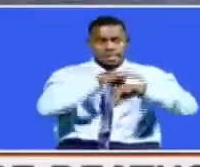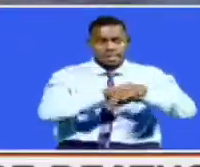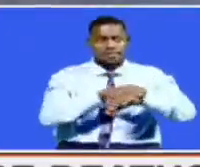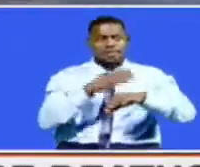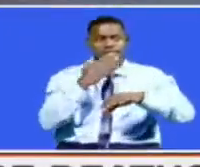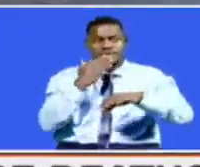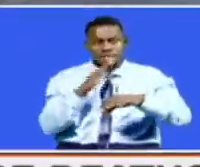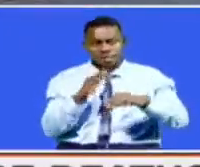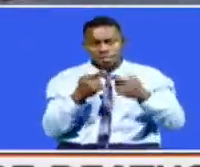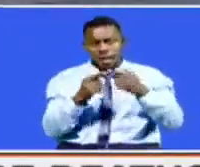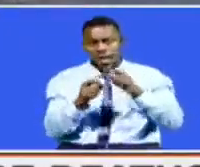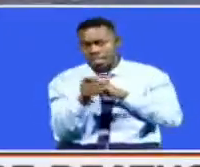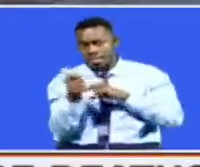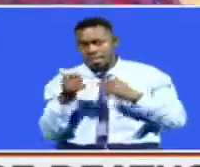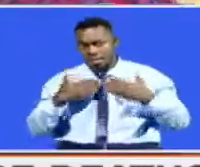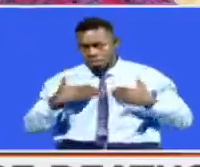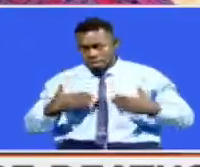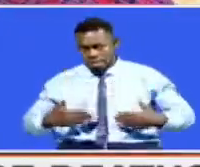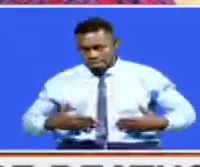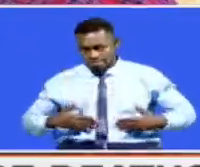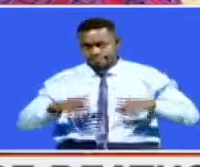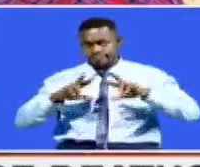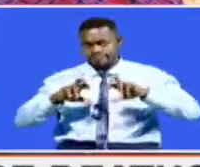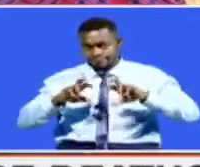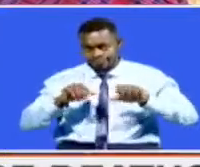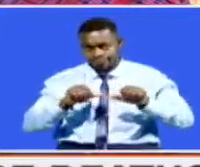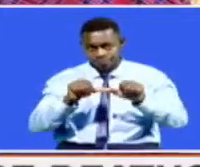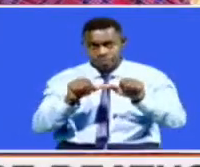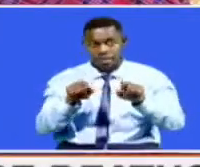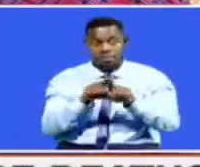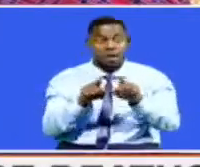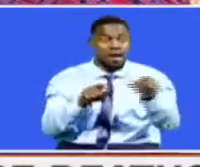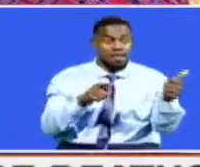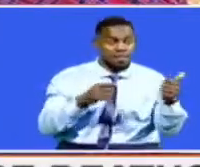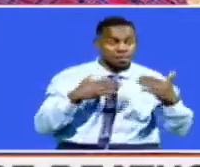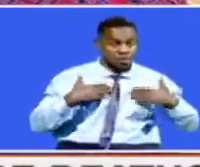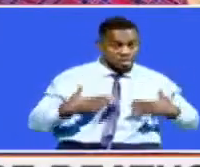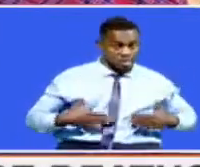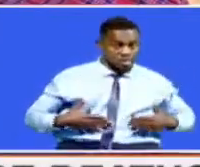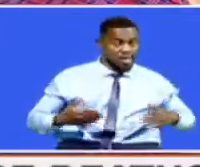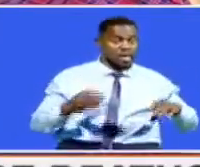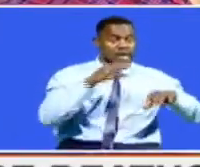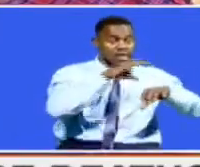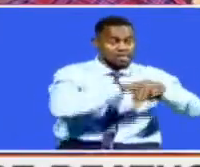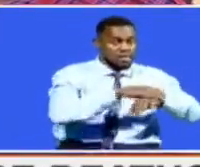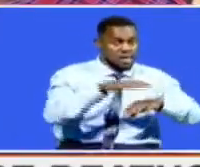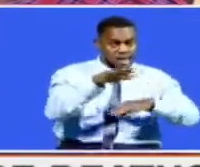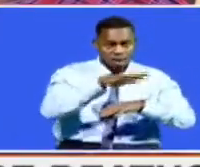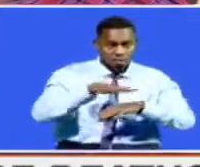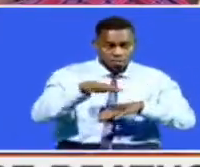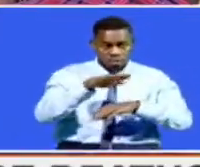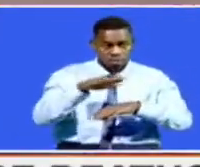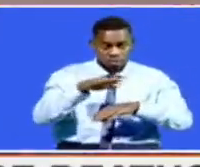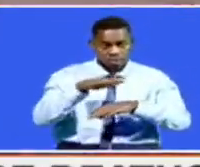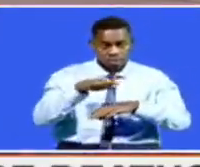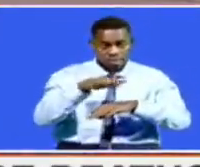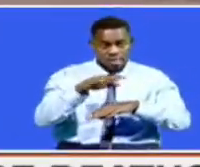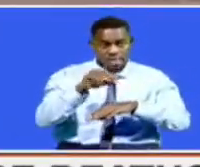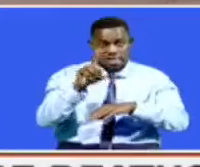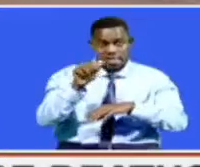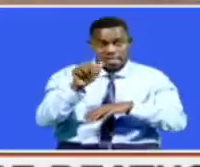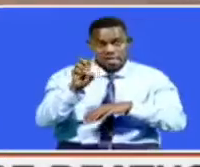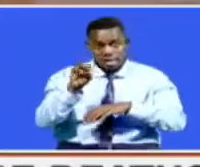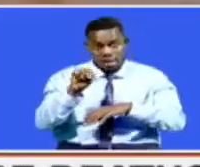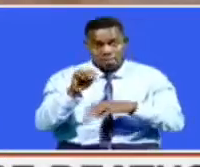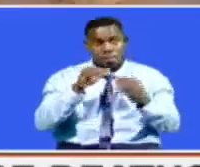body is still underway. Another body was also found in a nearby dam. Reports indicate deaths in Makueni County